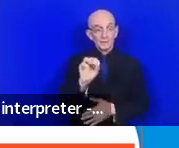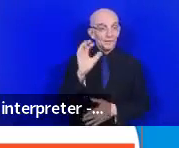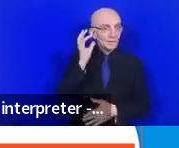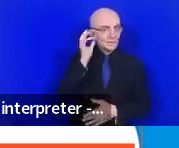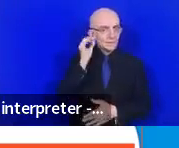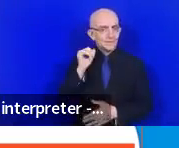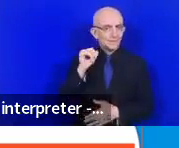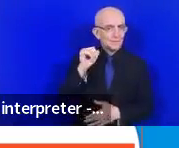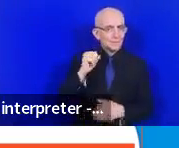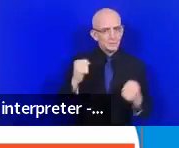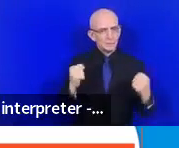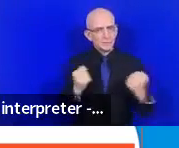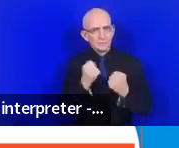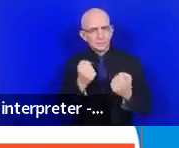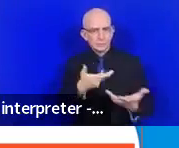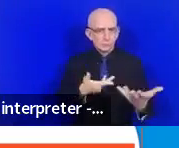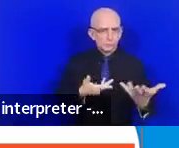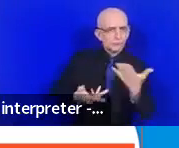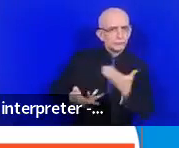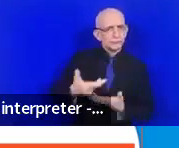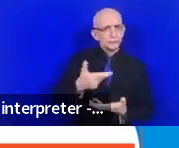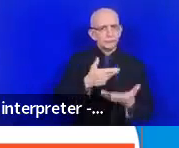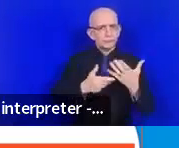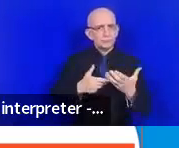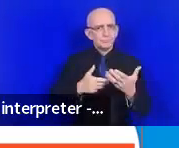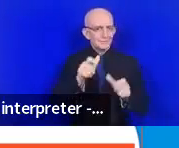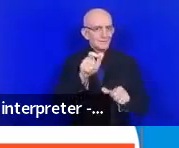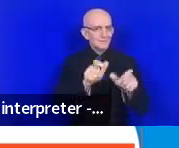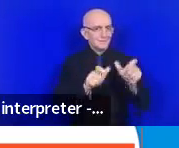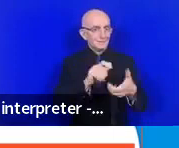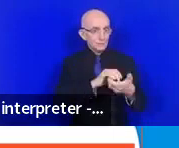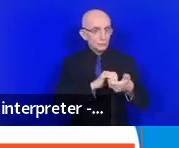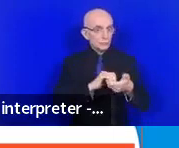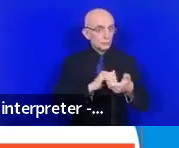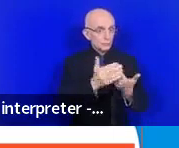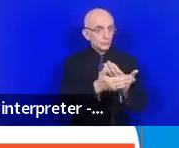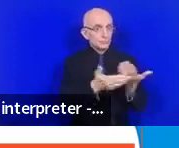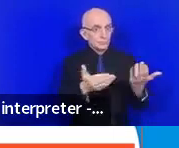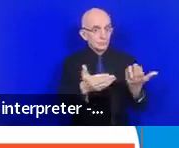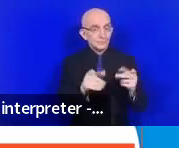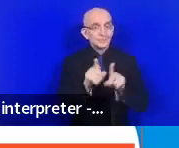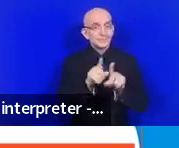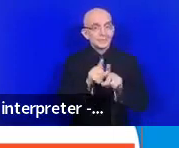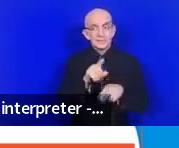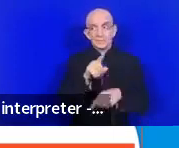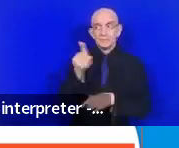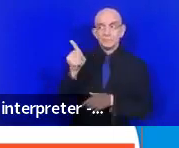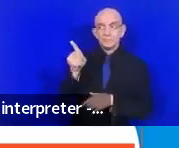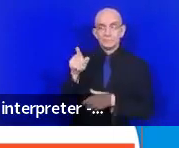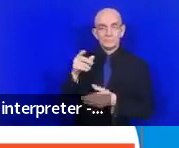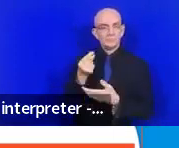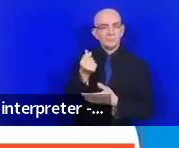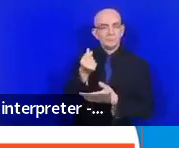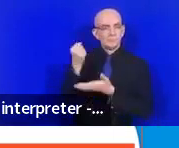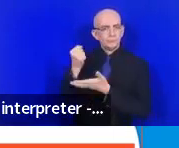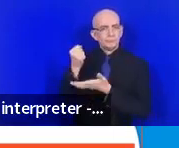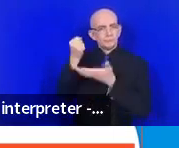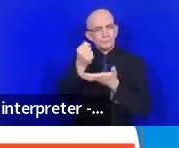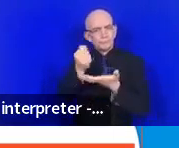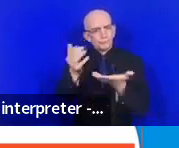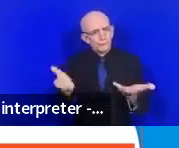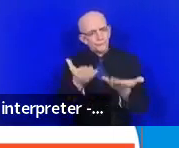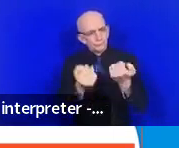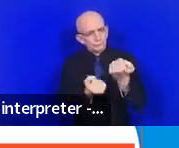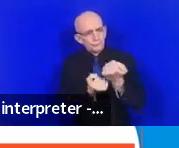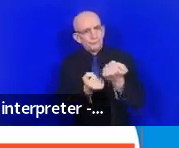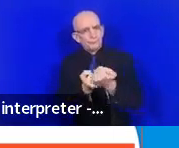organization, have signed. And the essence for our engagement today is to have more